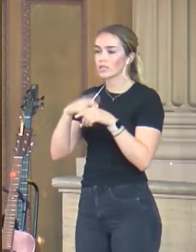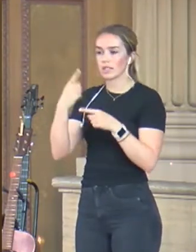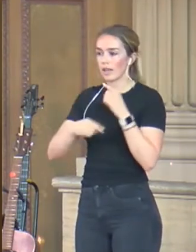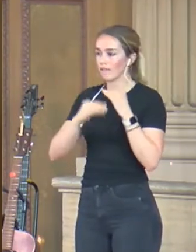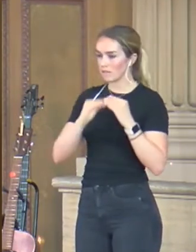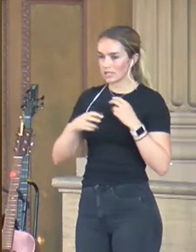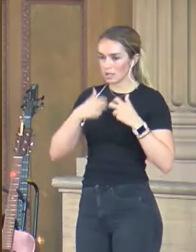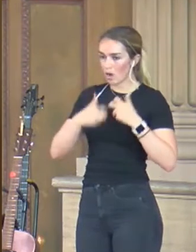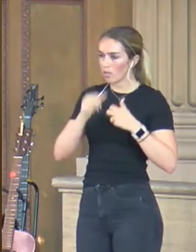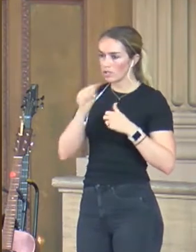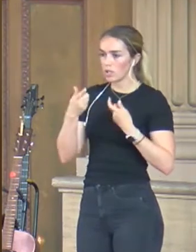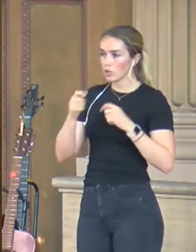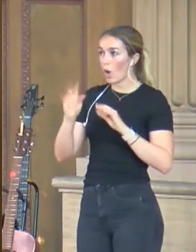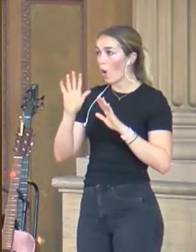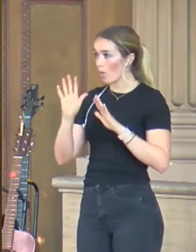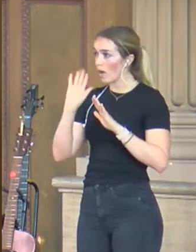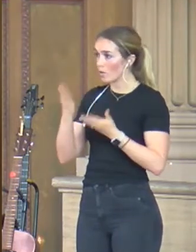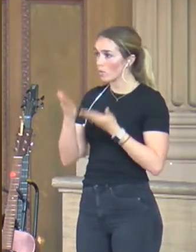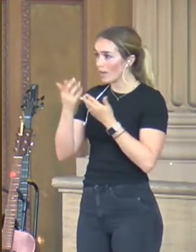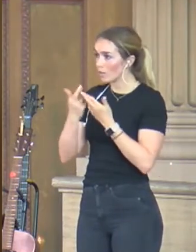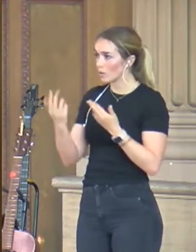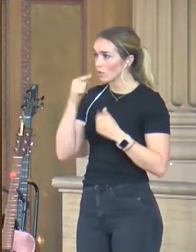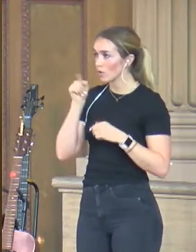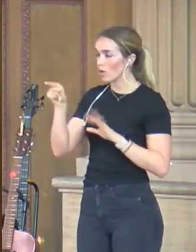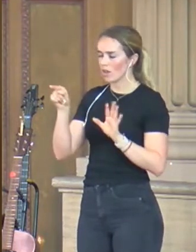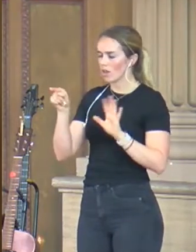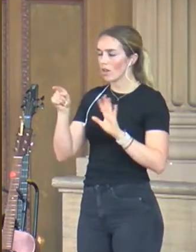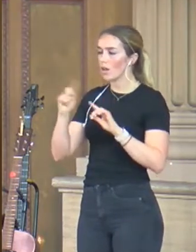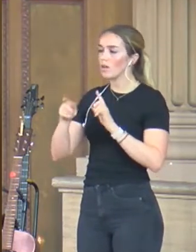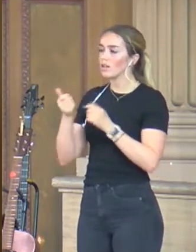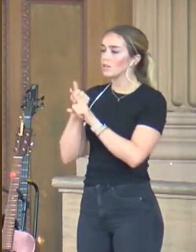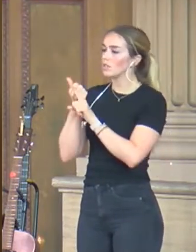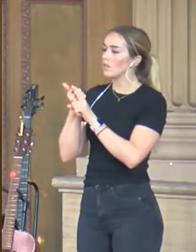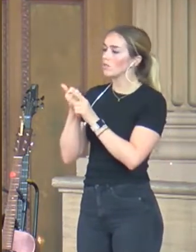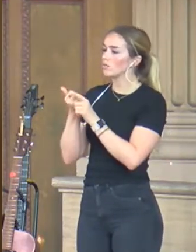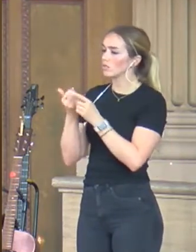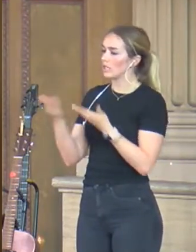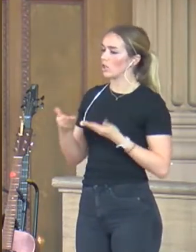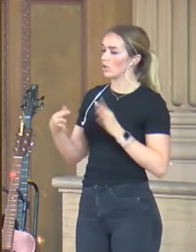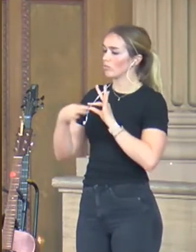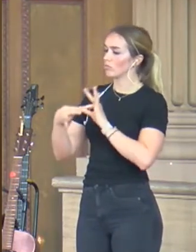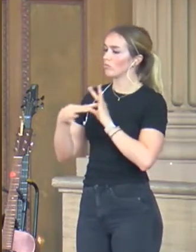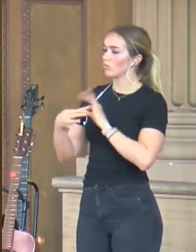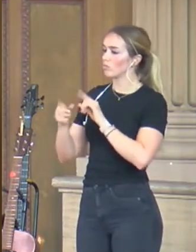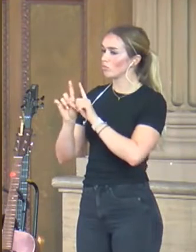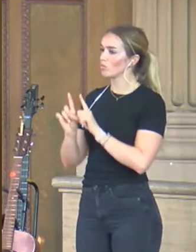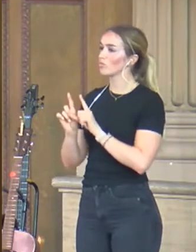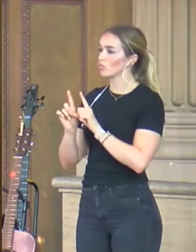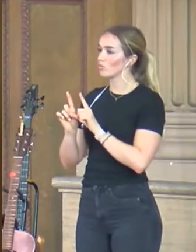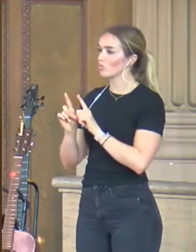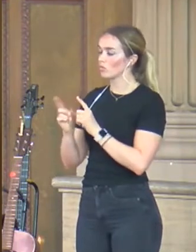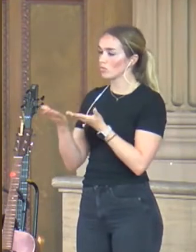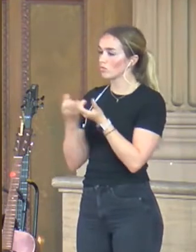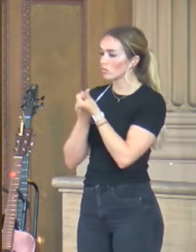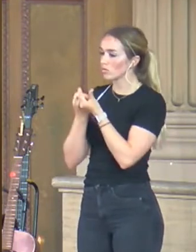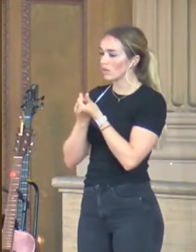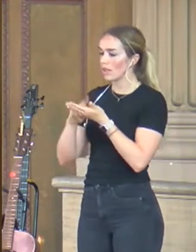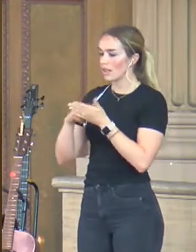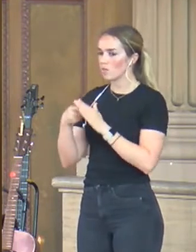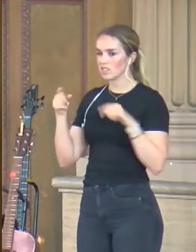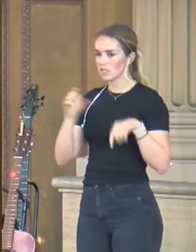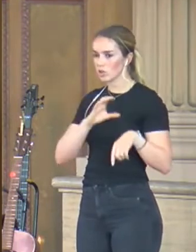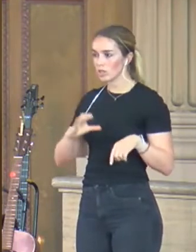anything and they didn't try. But again and again, they were present. And we were able to tell our kids, this is what the